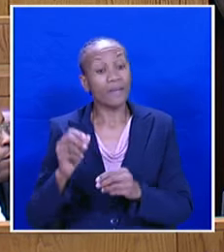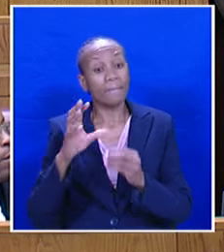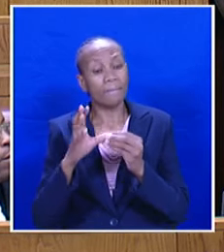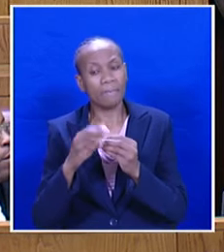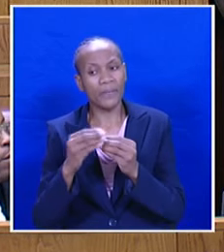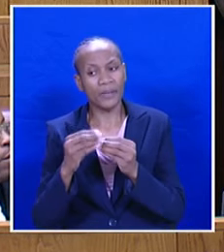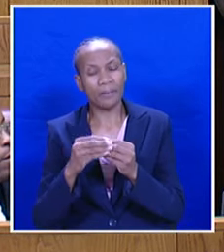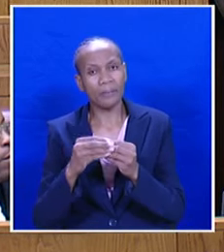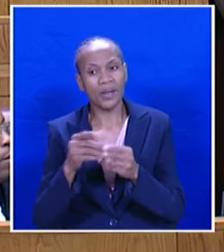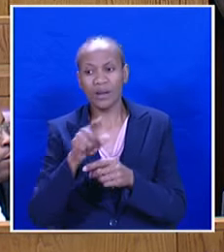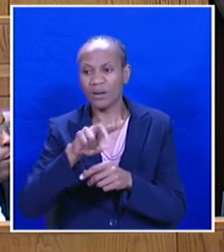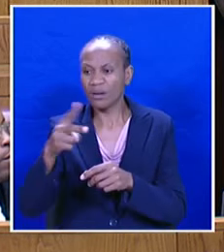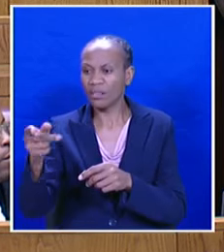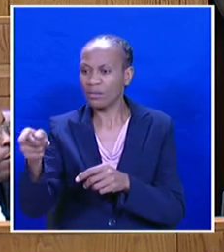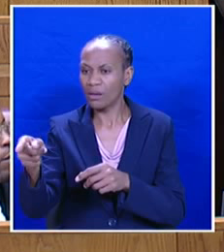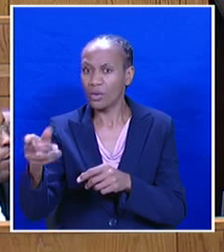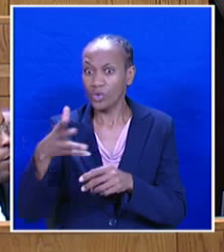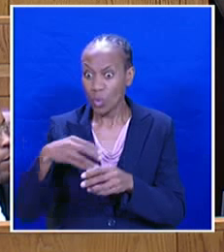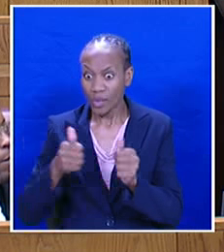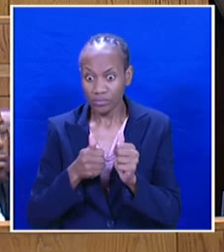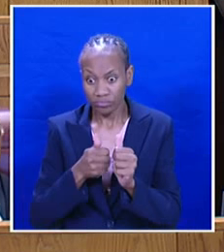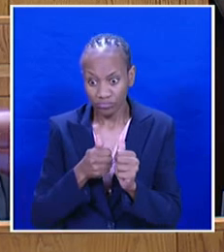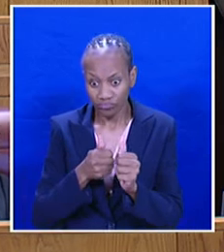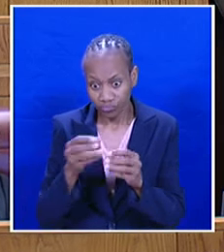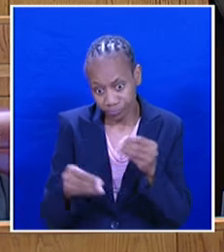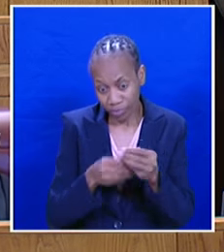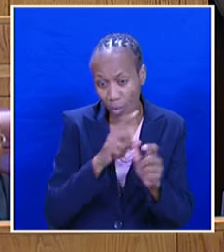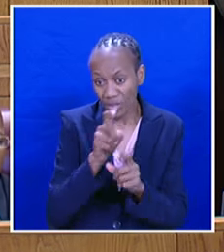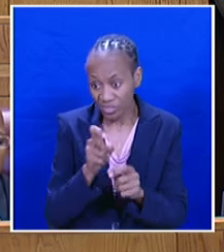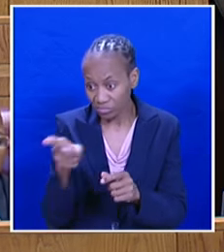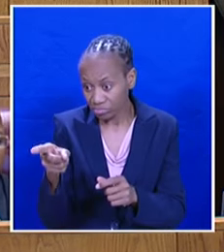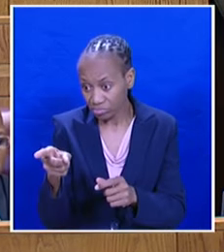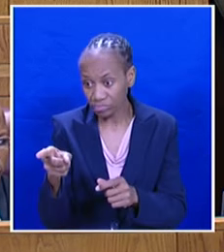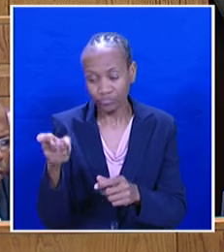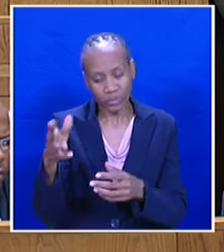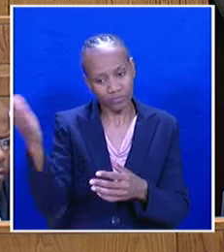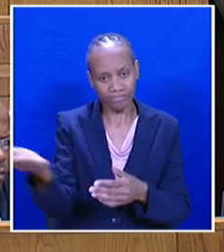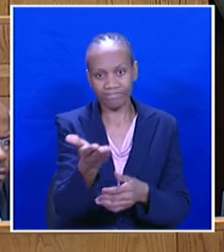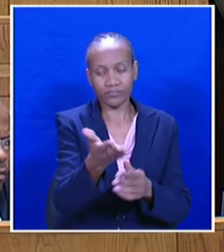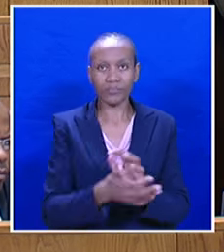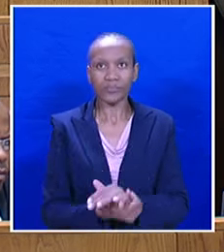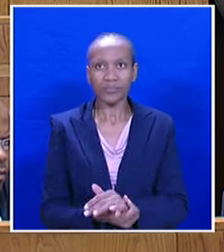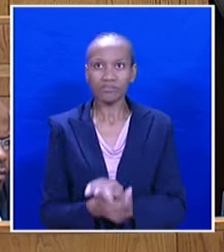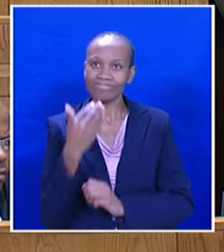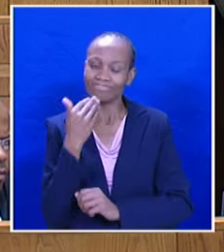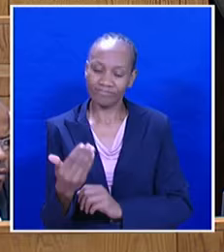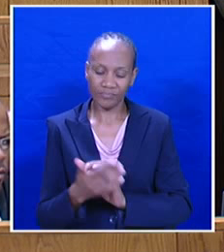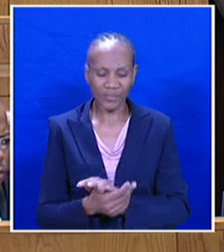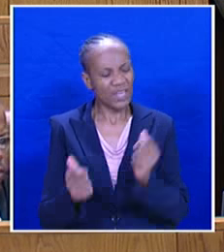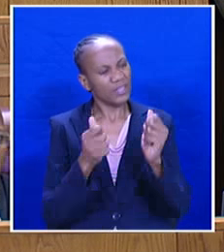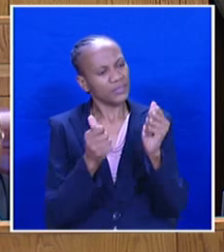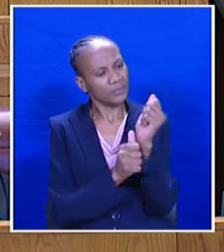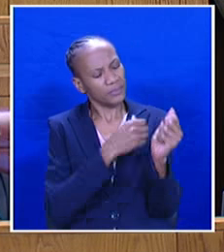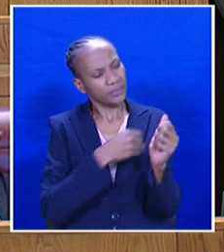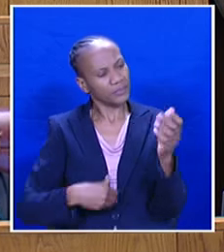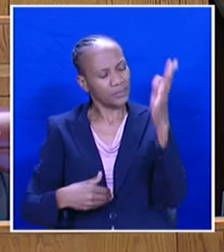this particular question? Please take the floor. Thank you very much. Honorable Deputy President, apart from the